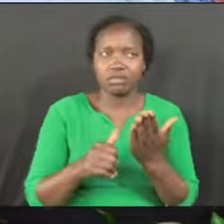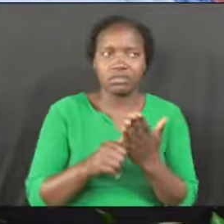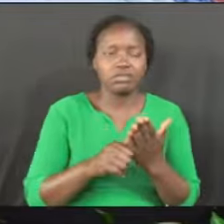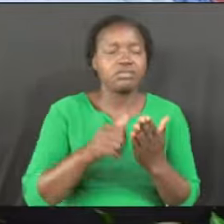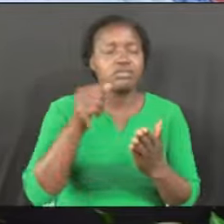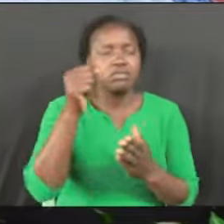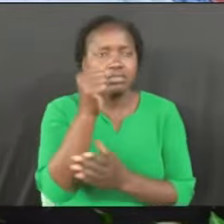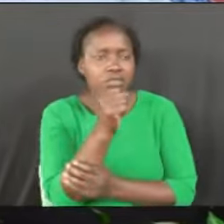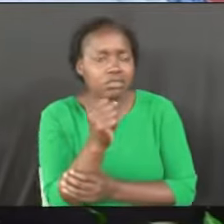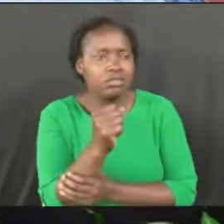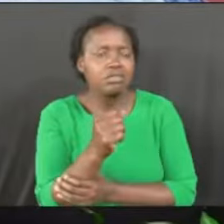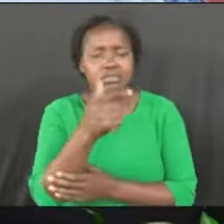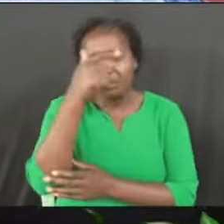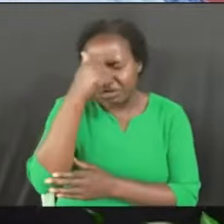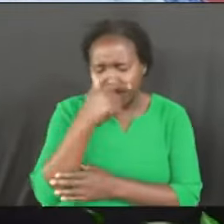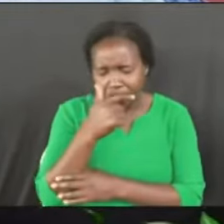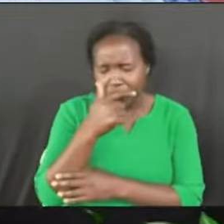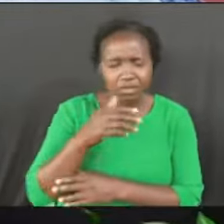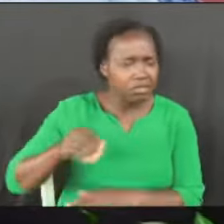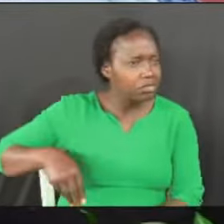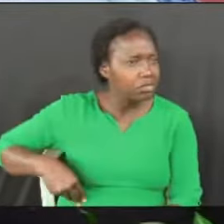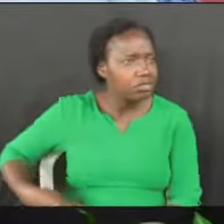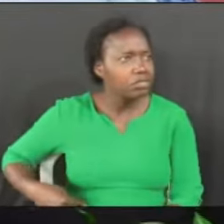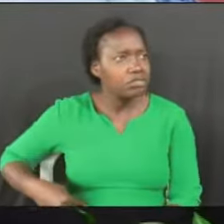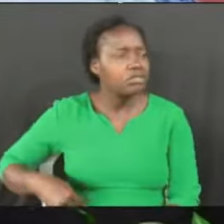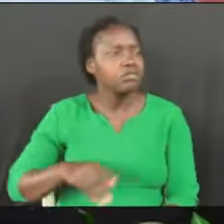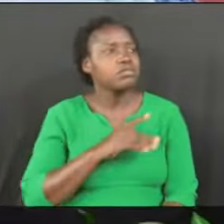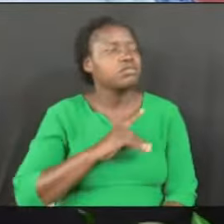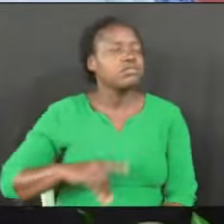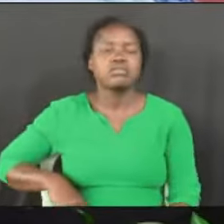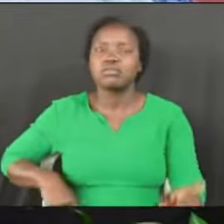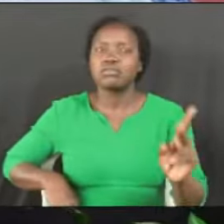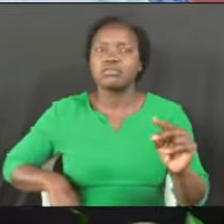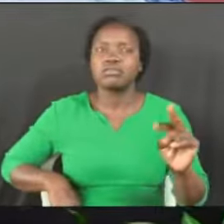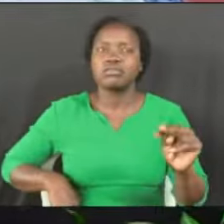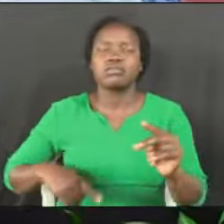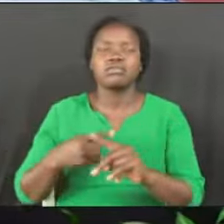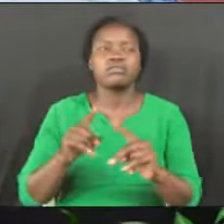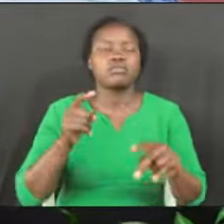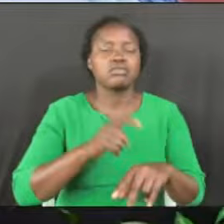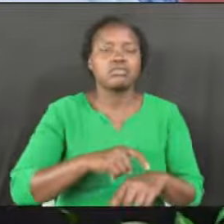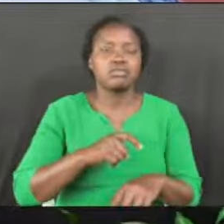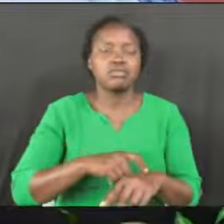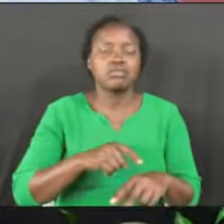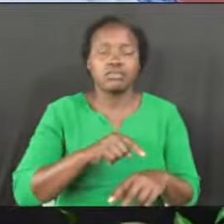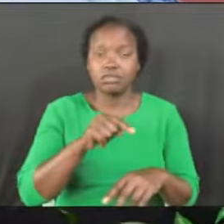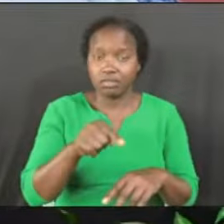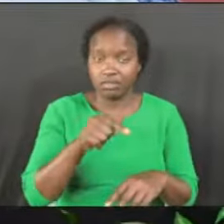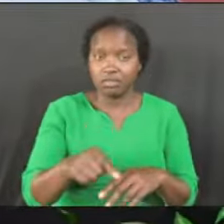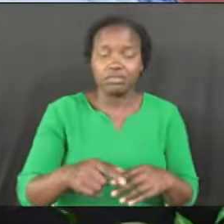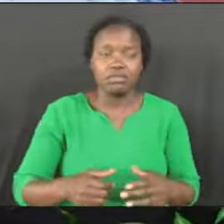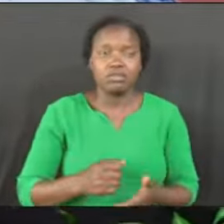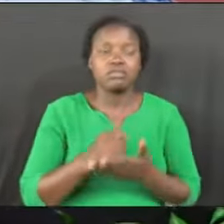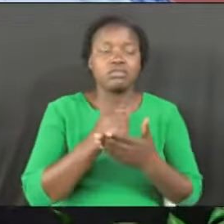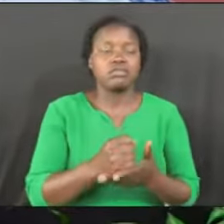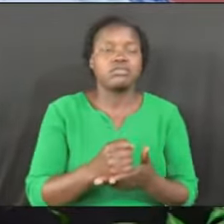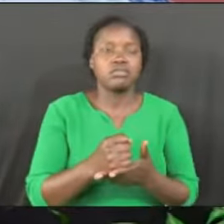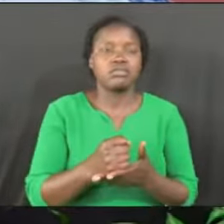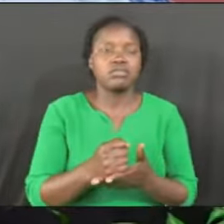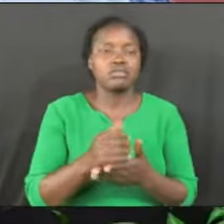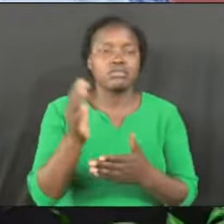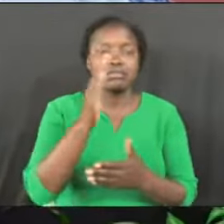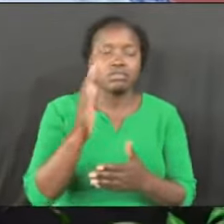Abraham, Isaac, Jacob, and David. No, but when he needed help, he didn't call on